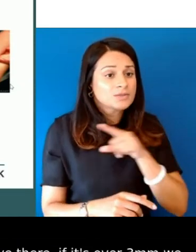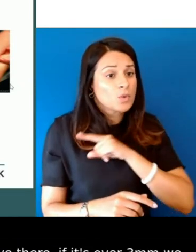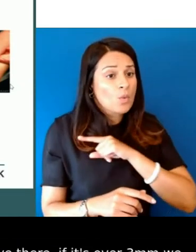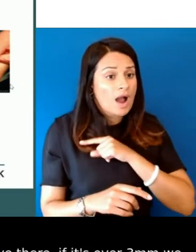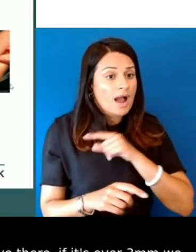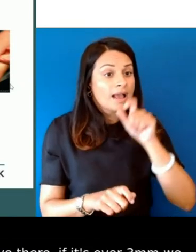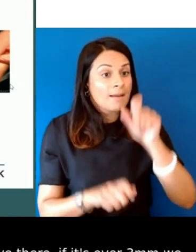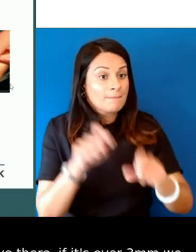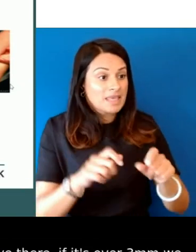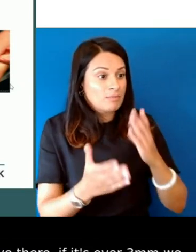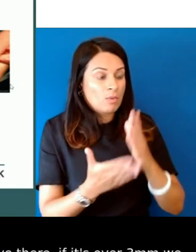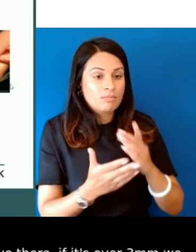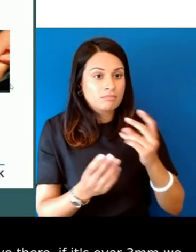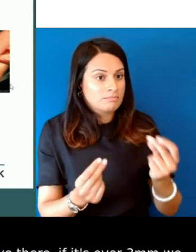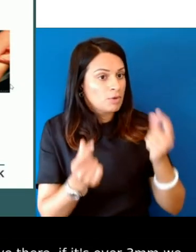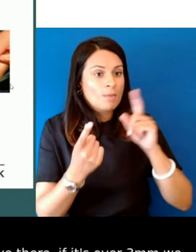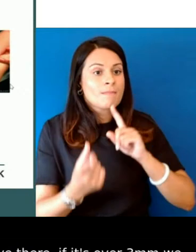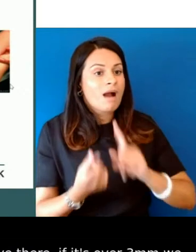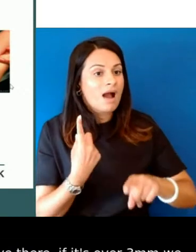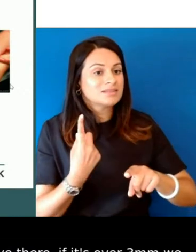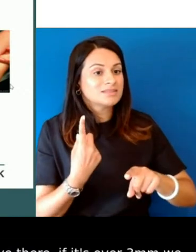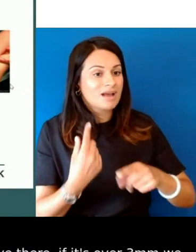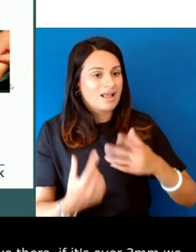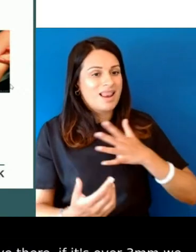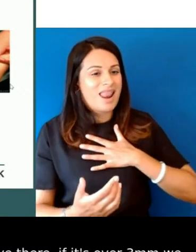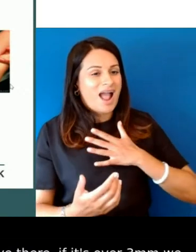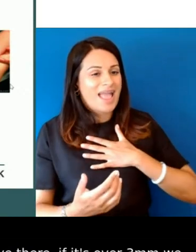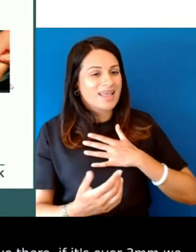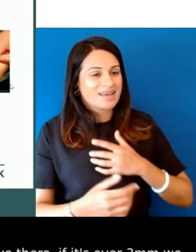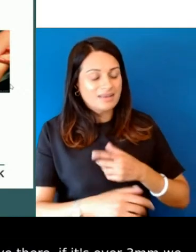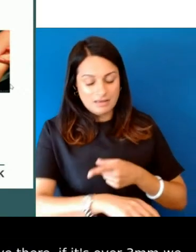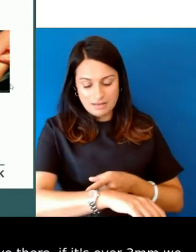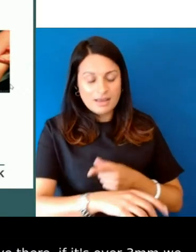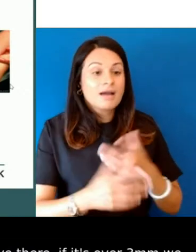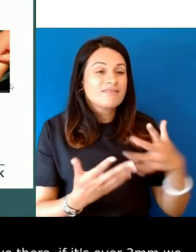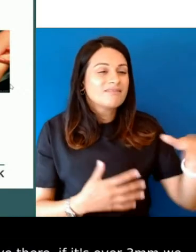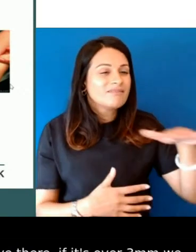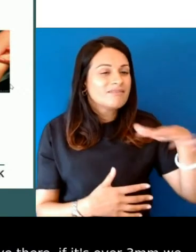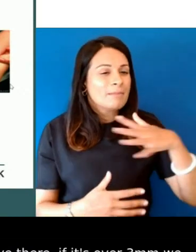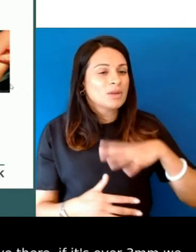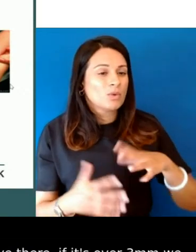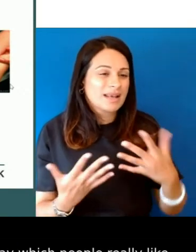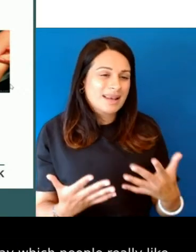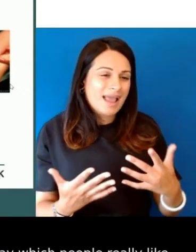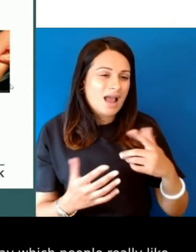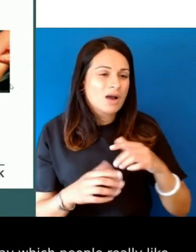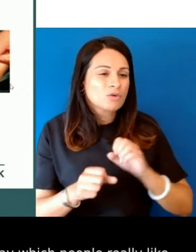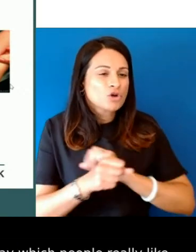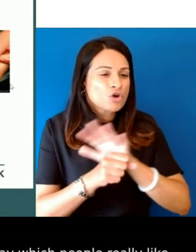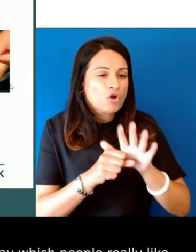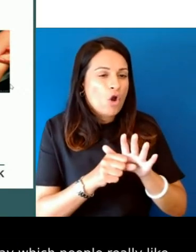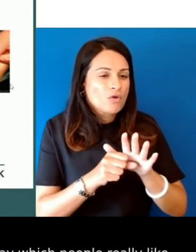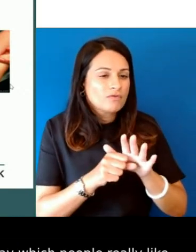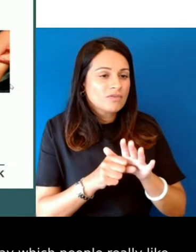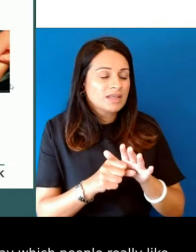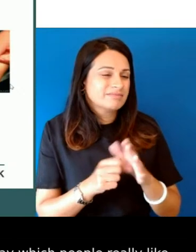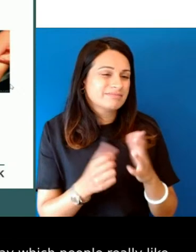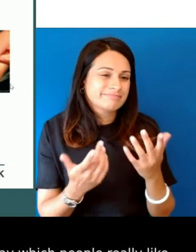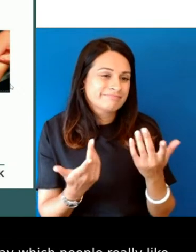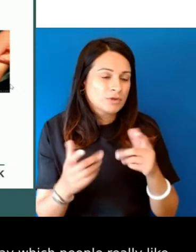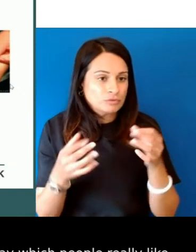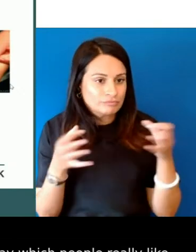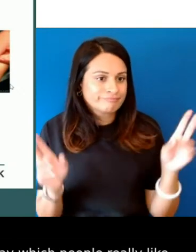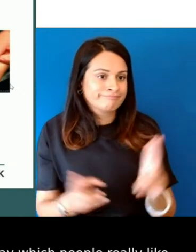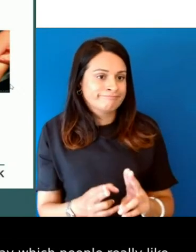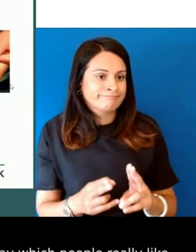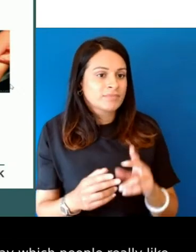the day which families usually really like things are a bit different obviously because of phobic we used to run what we call one stop allergy clinics where people would come in